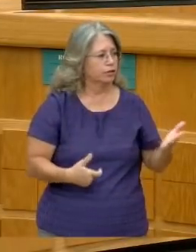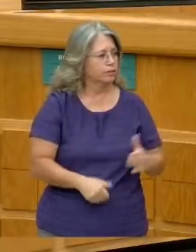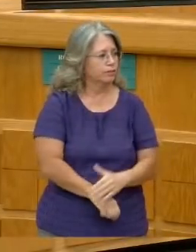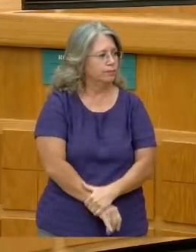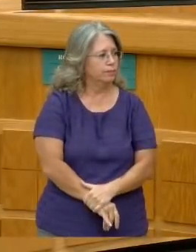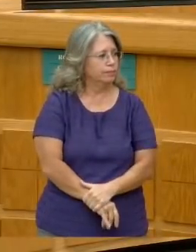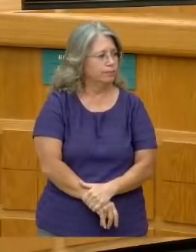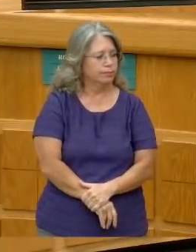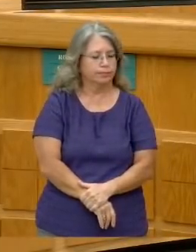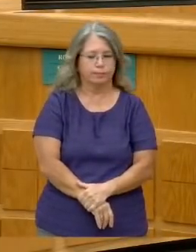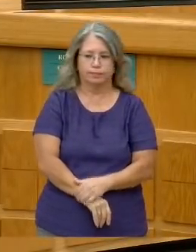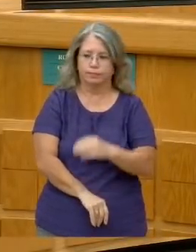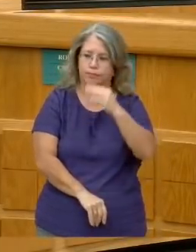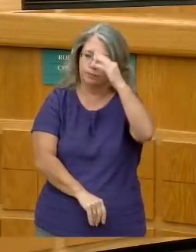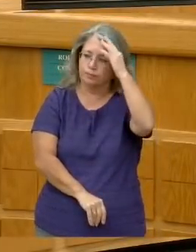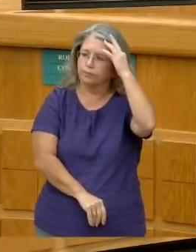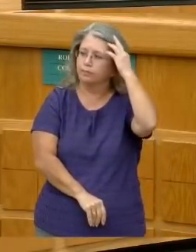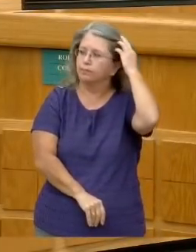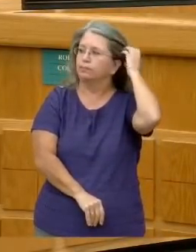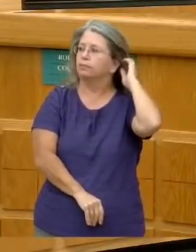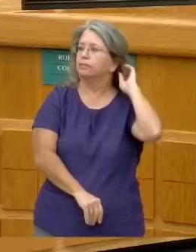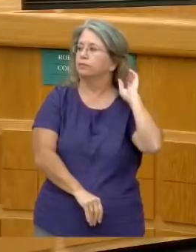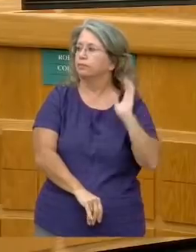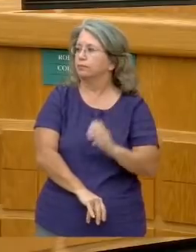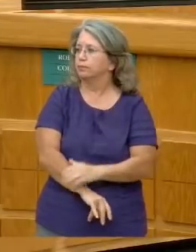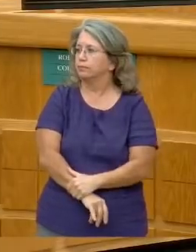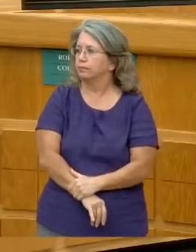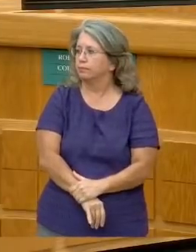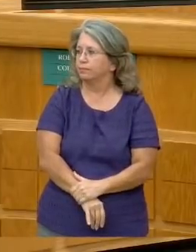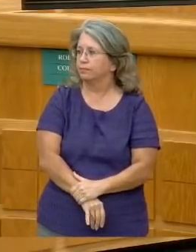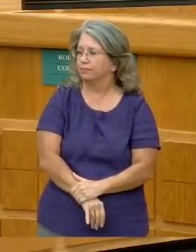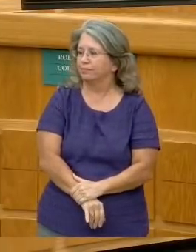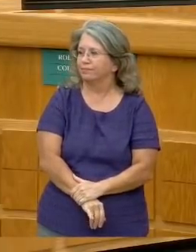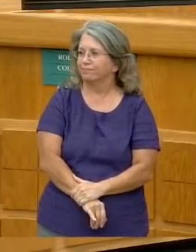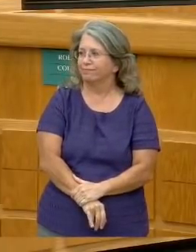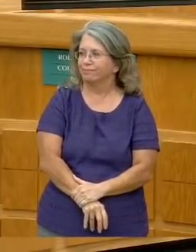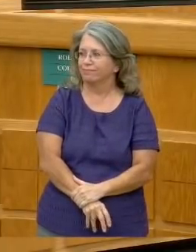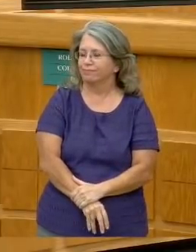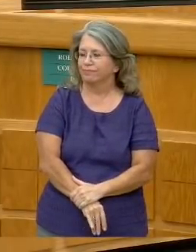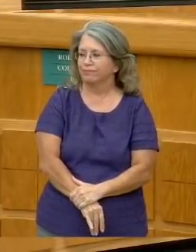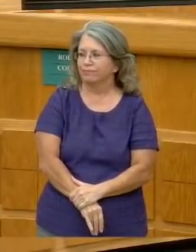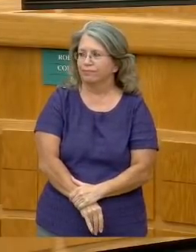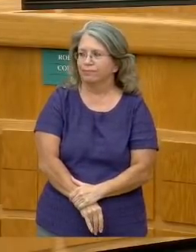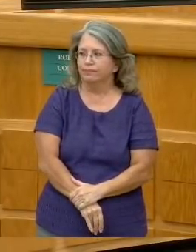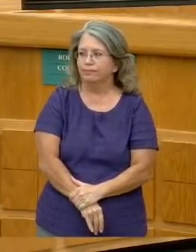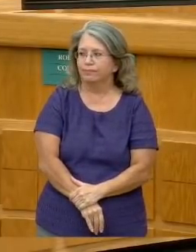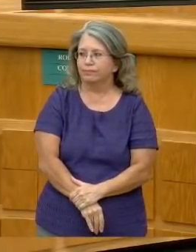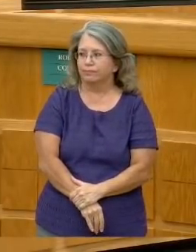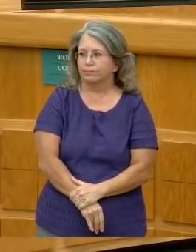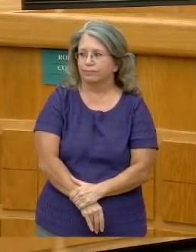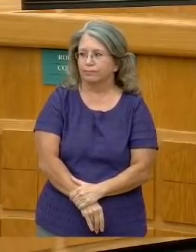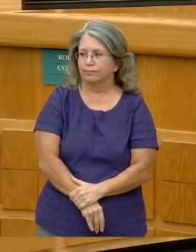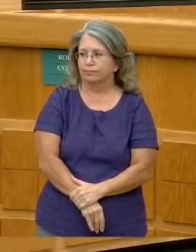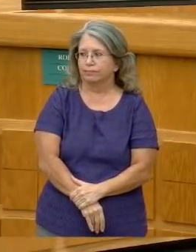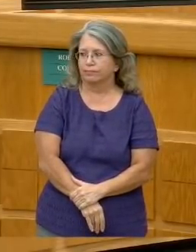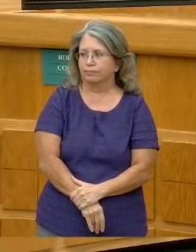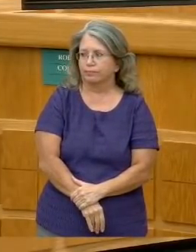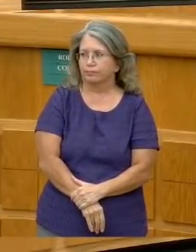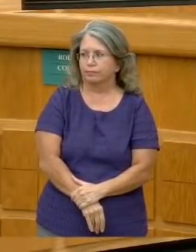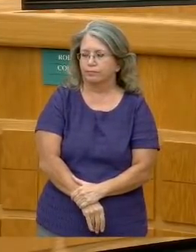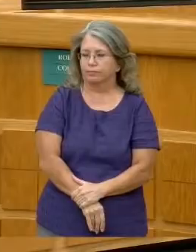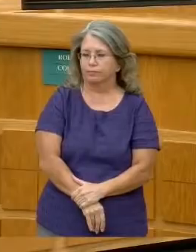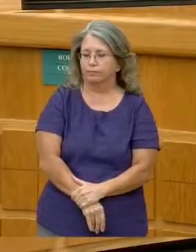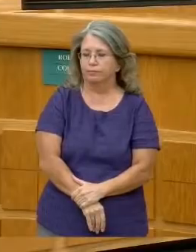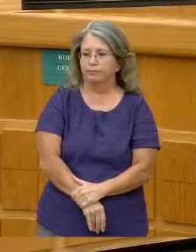Estoy aquí para hablarles a nombre de los empleados del aeropuerto. El teniente Bobby Almaguer contaba con 24 años en el Departamento de Seguridad Pública